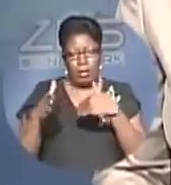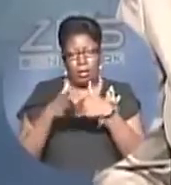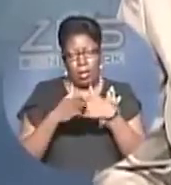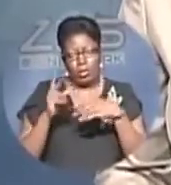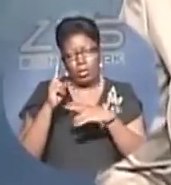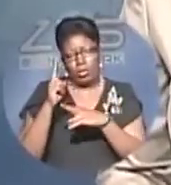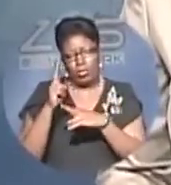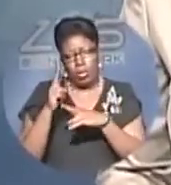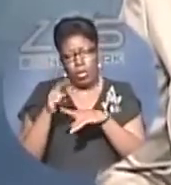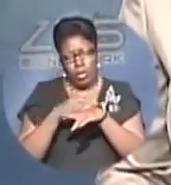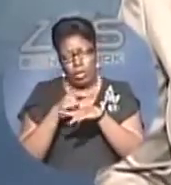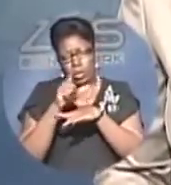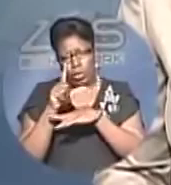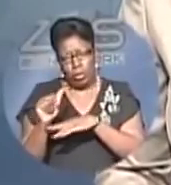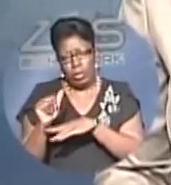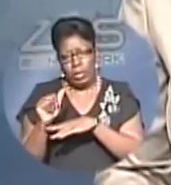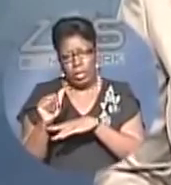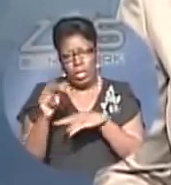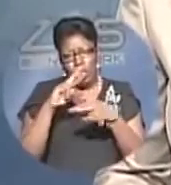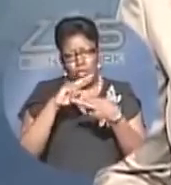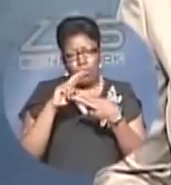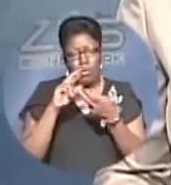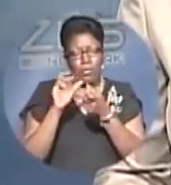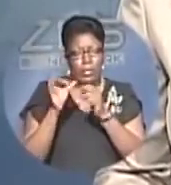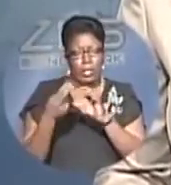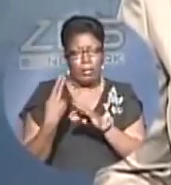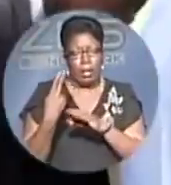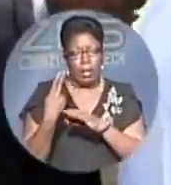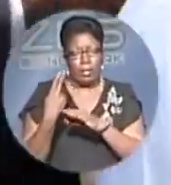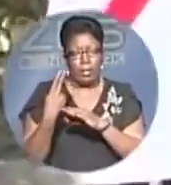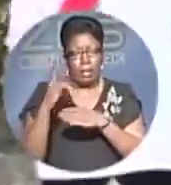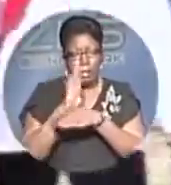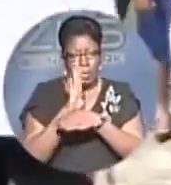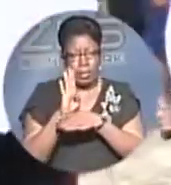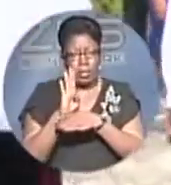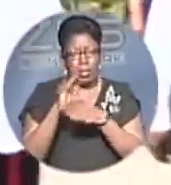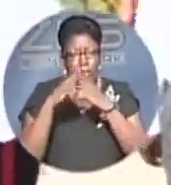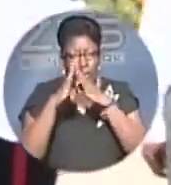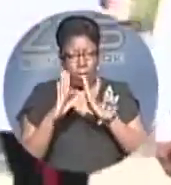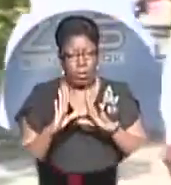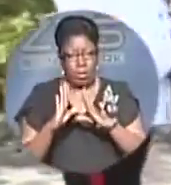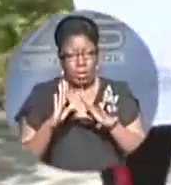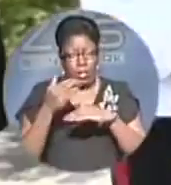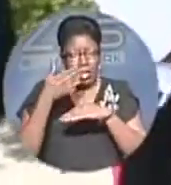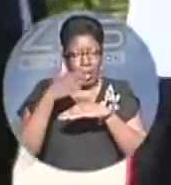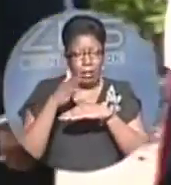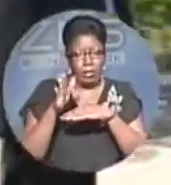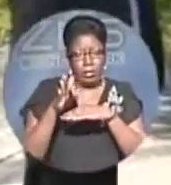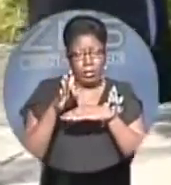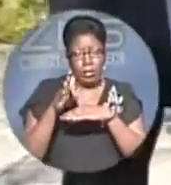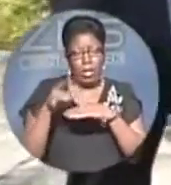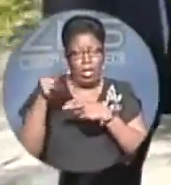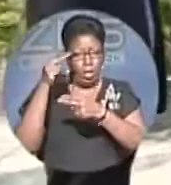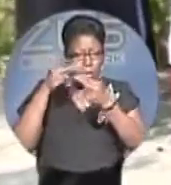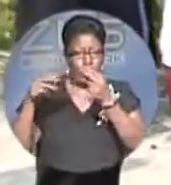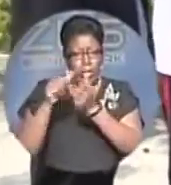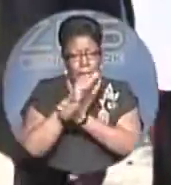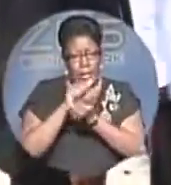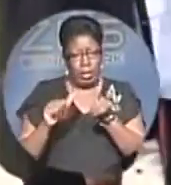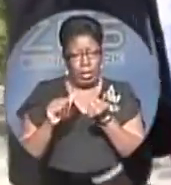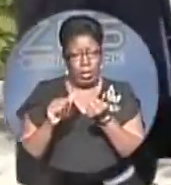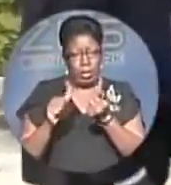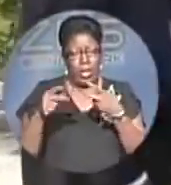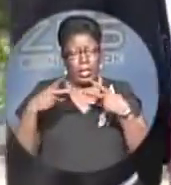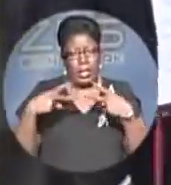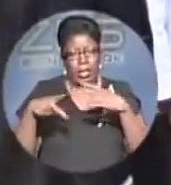normalcy. Construction to repair houses and businesses continues in the aftermath of a hurricane, while the work to get the Snug Corner Primary School open